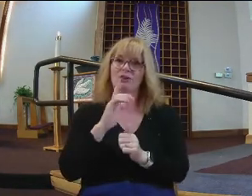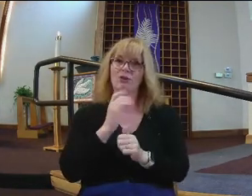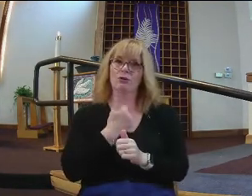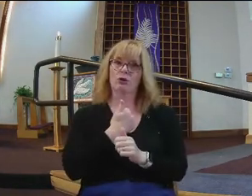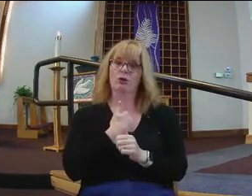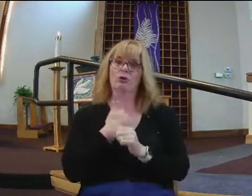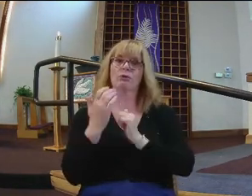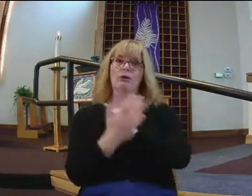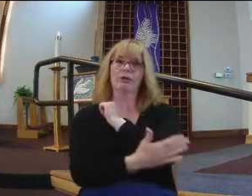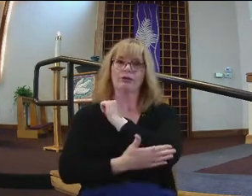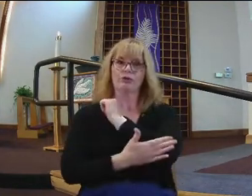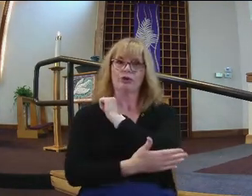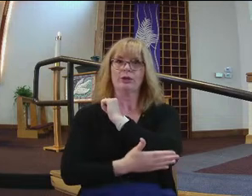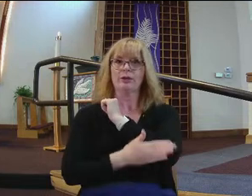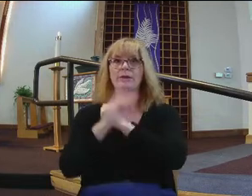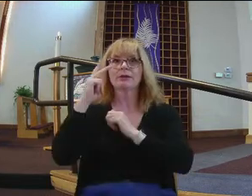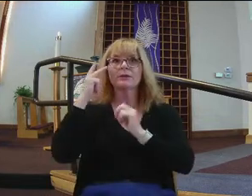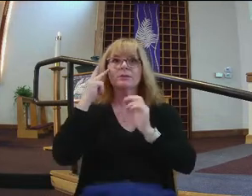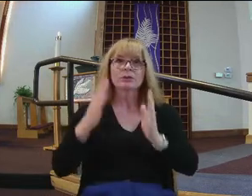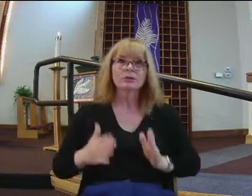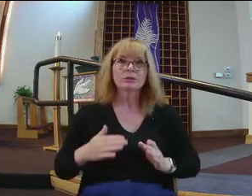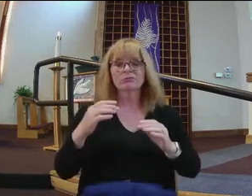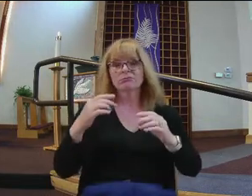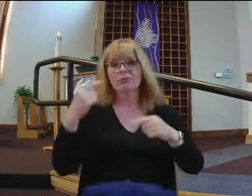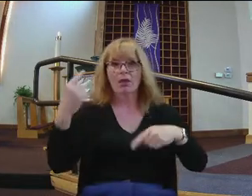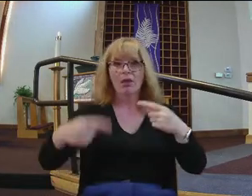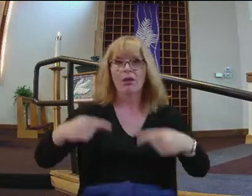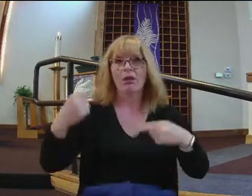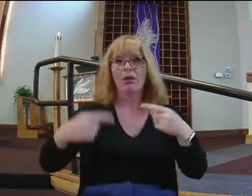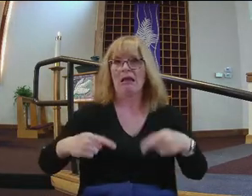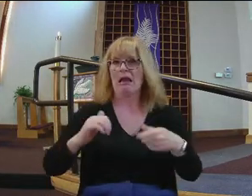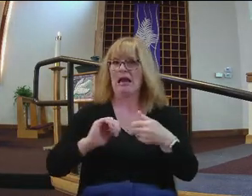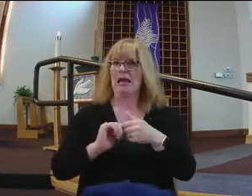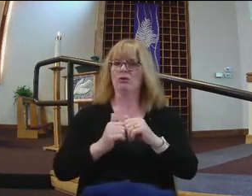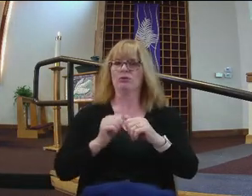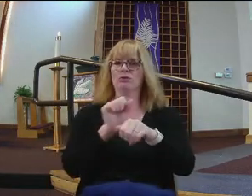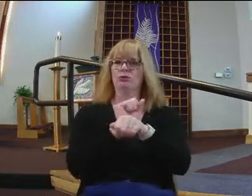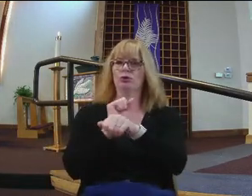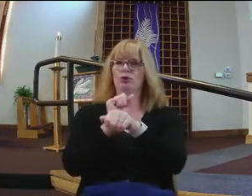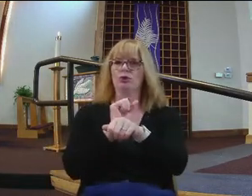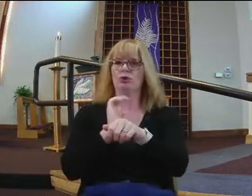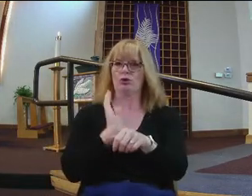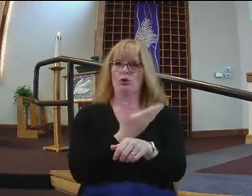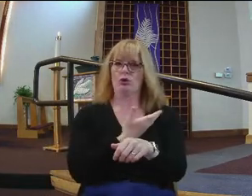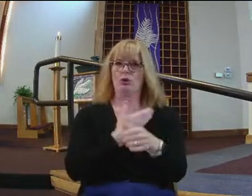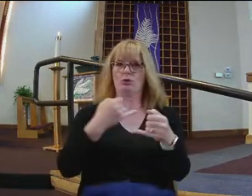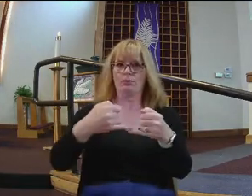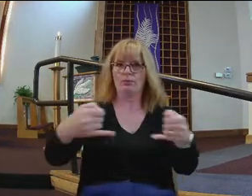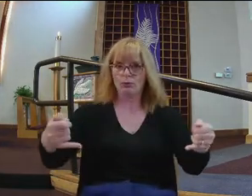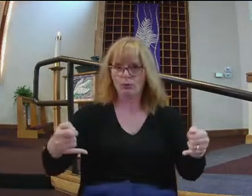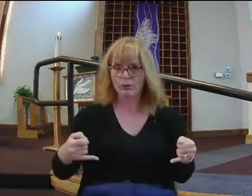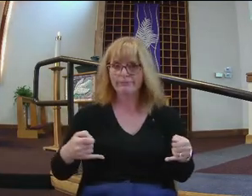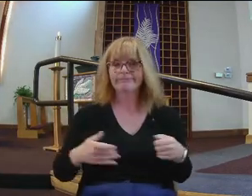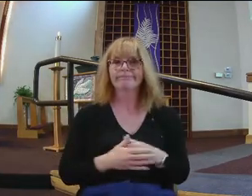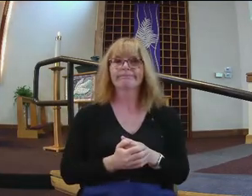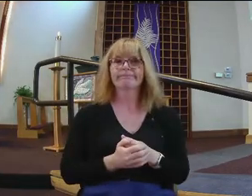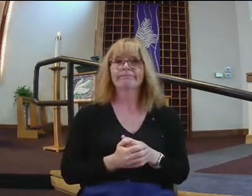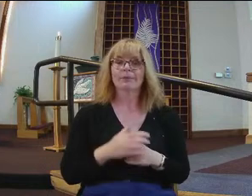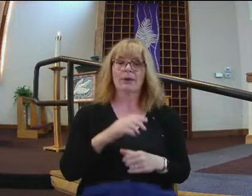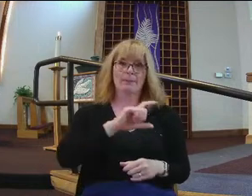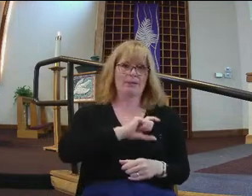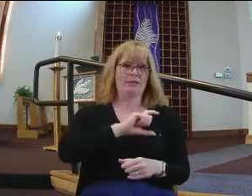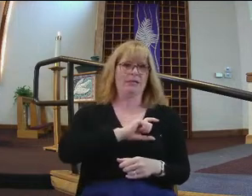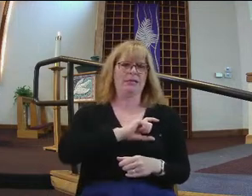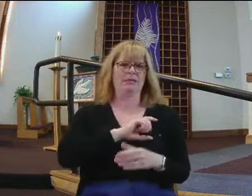country as politicians fight over how best to secure our borders, as law enforcement officials are left guessing who has